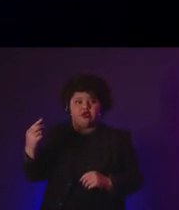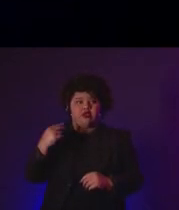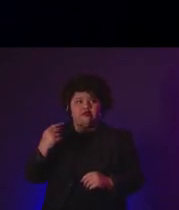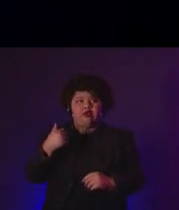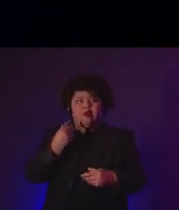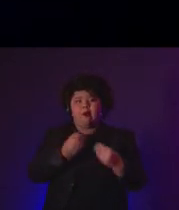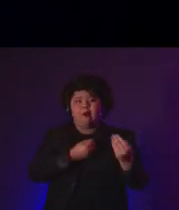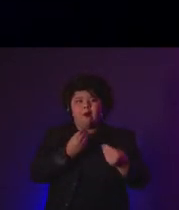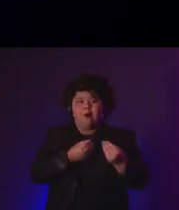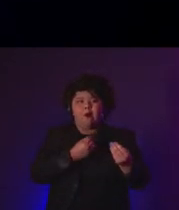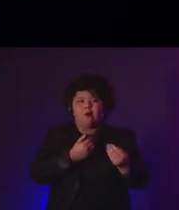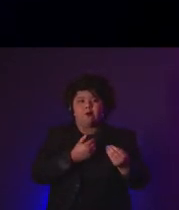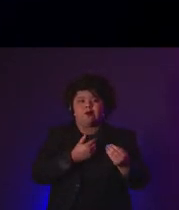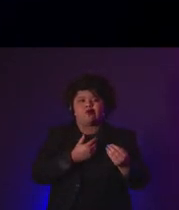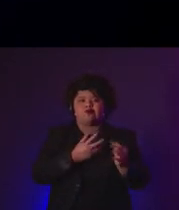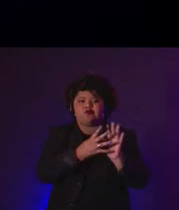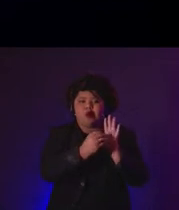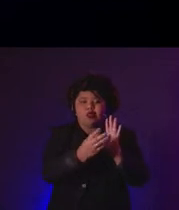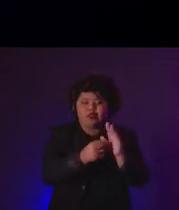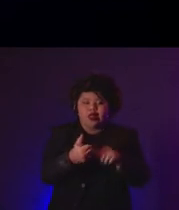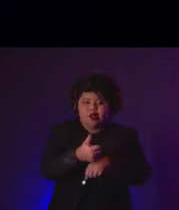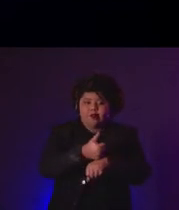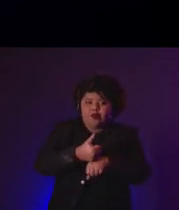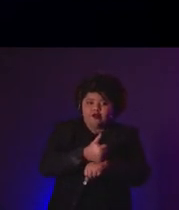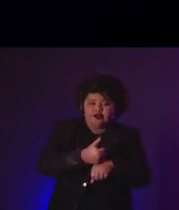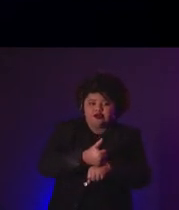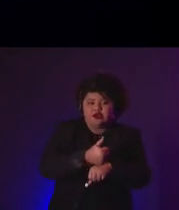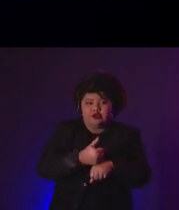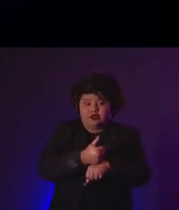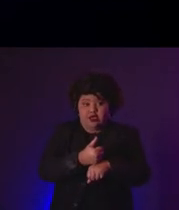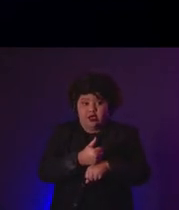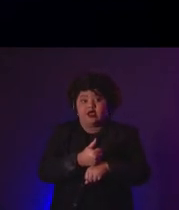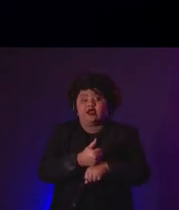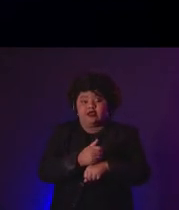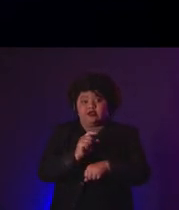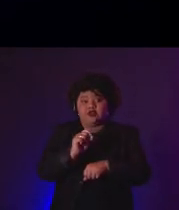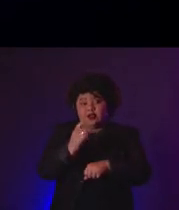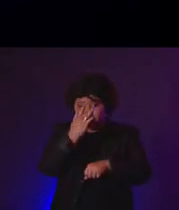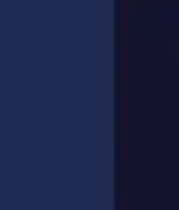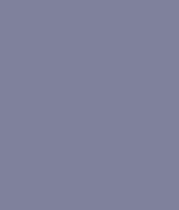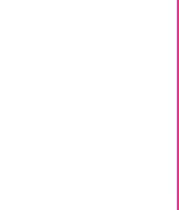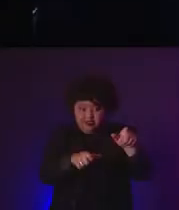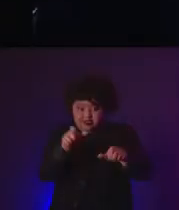people connect ideas and connect people like Phil Meyer.